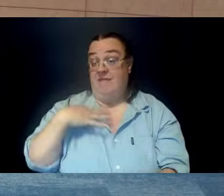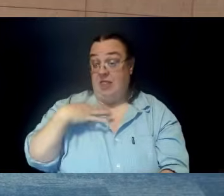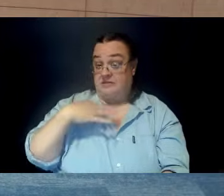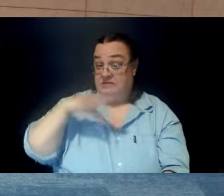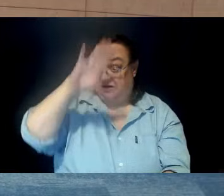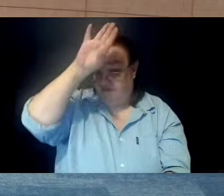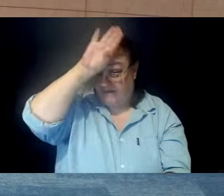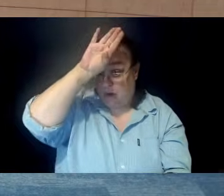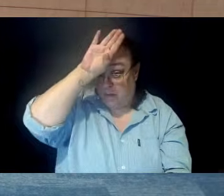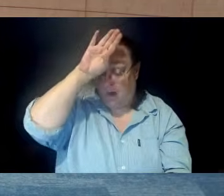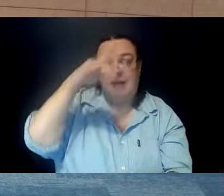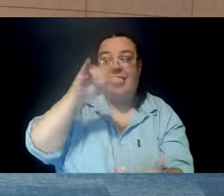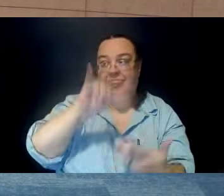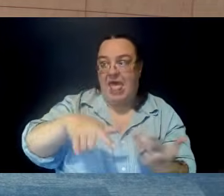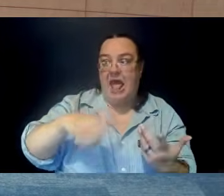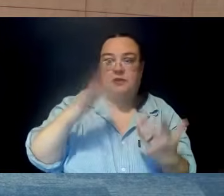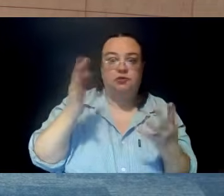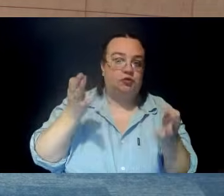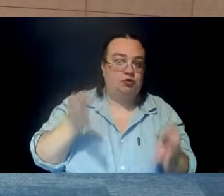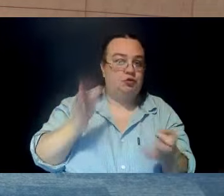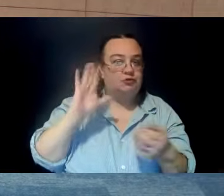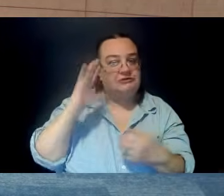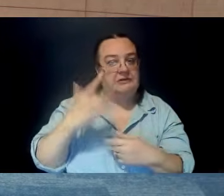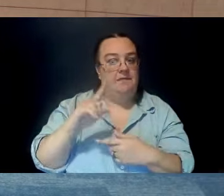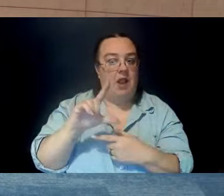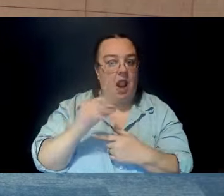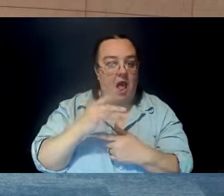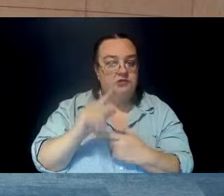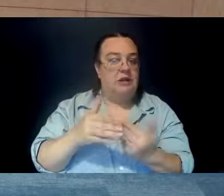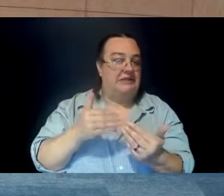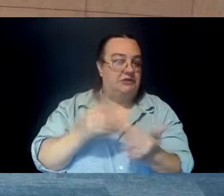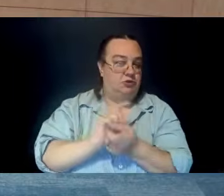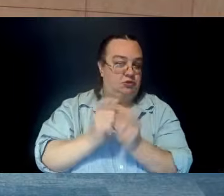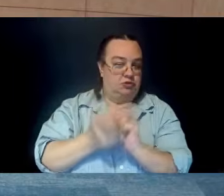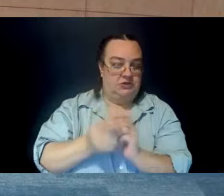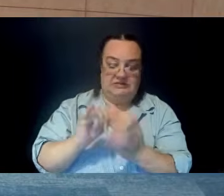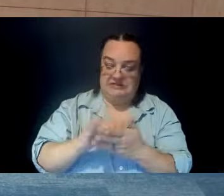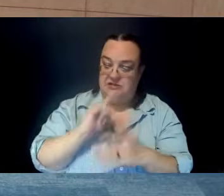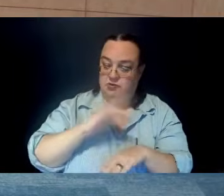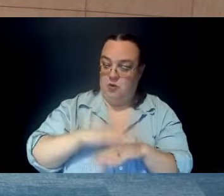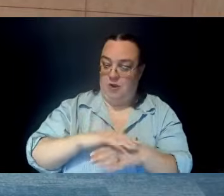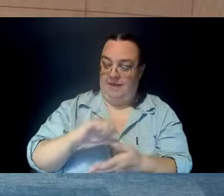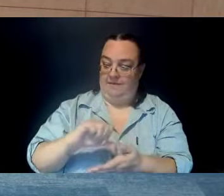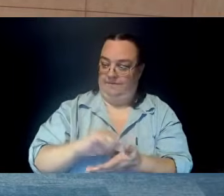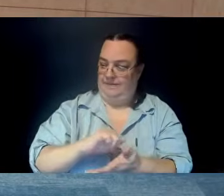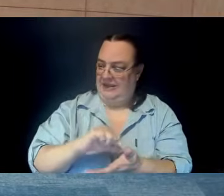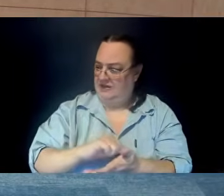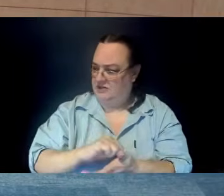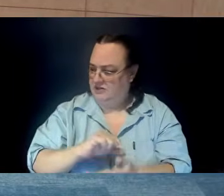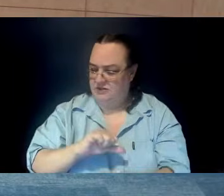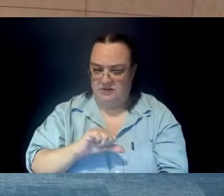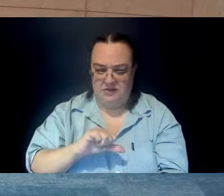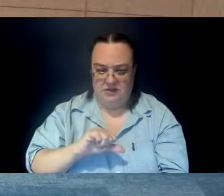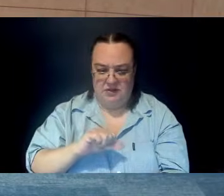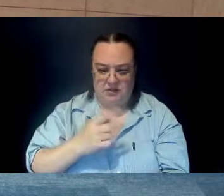That certainly seems to be a logical and easy change. That's on page 2 or 38 of the packet.